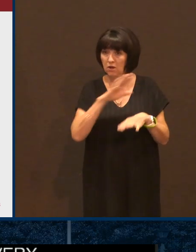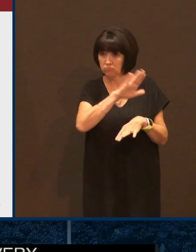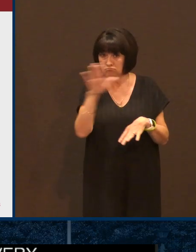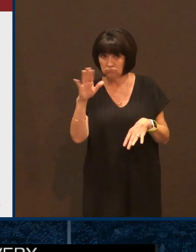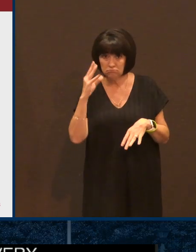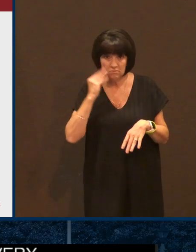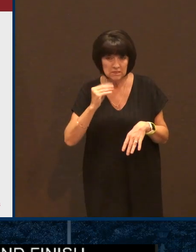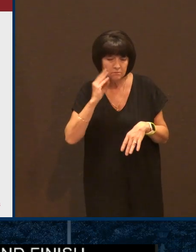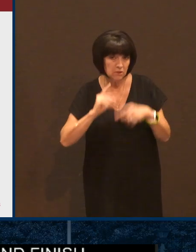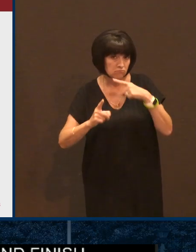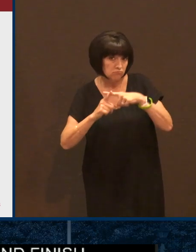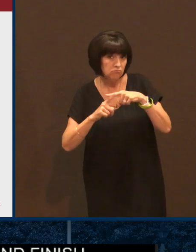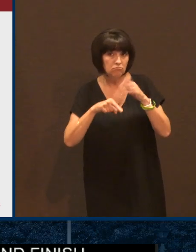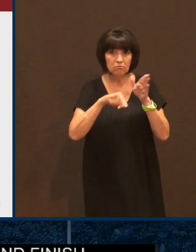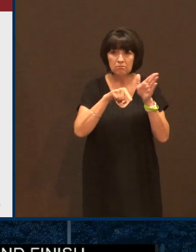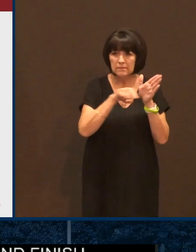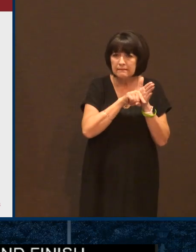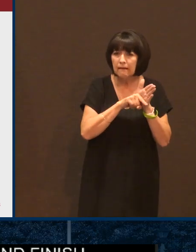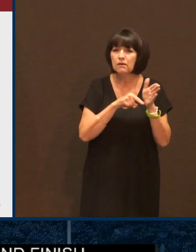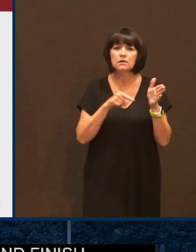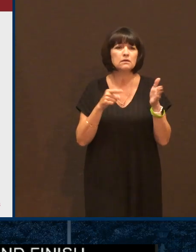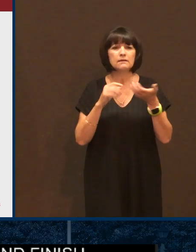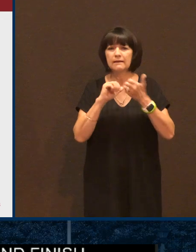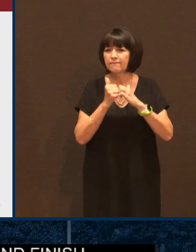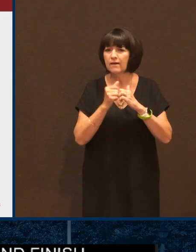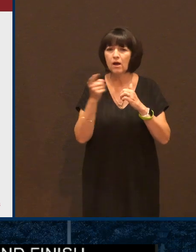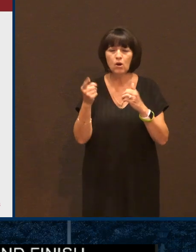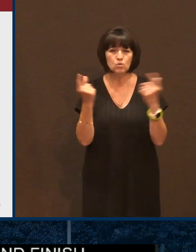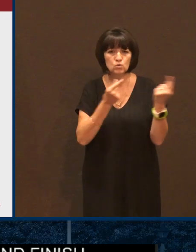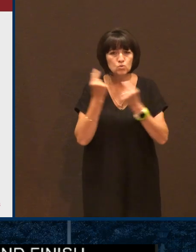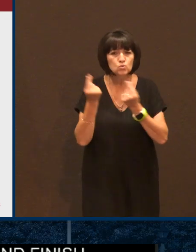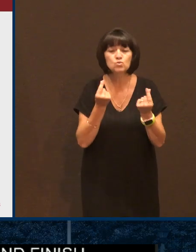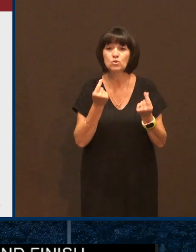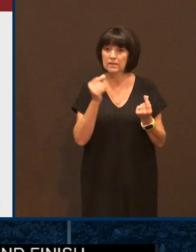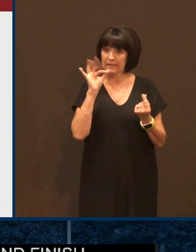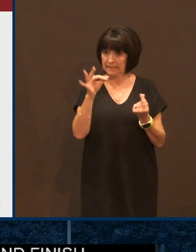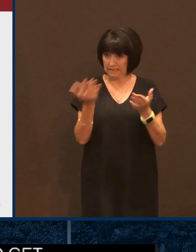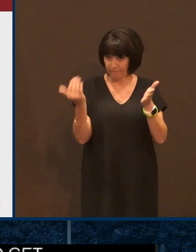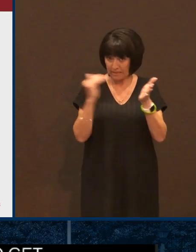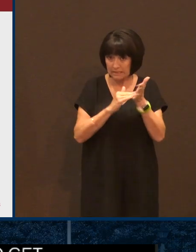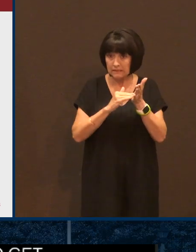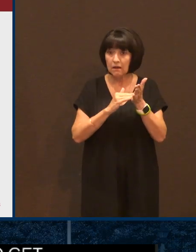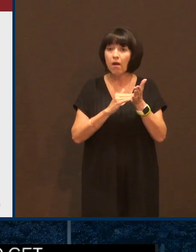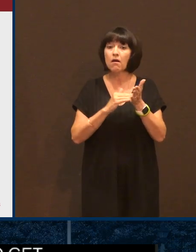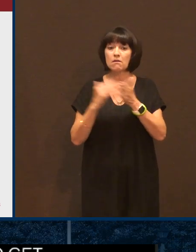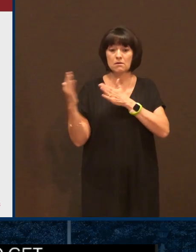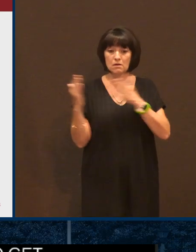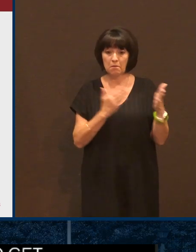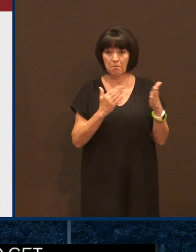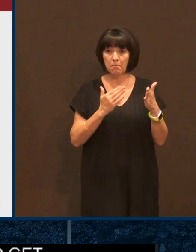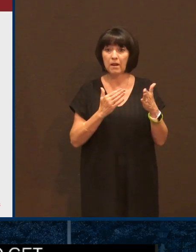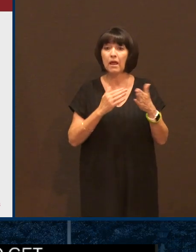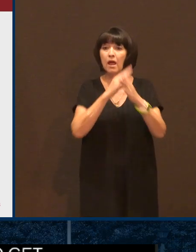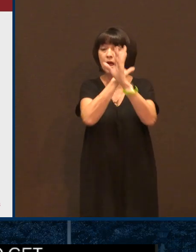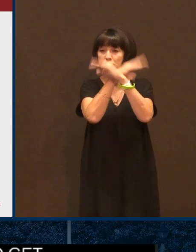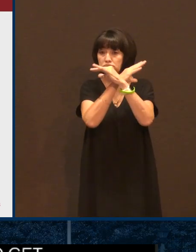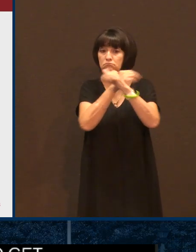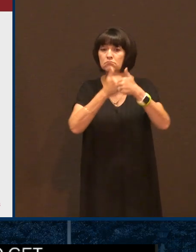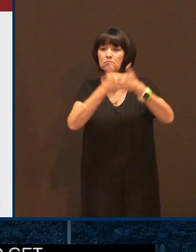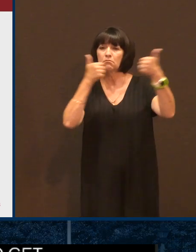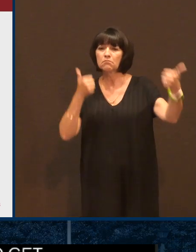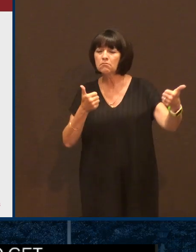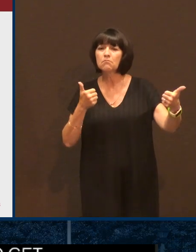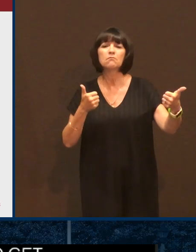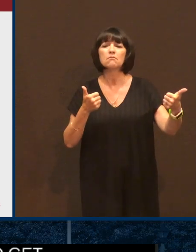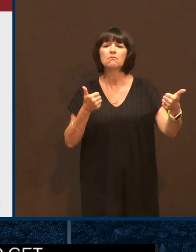been. We wanted information so that we could even be more effective if we needed to repeat that experience. And we asked a lot